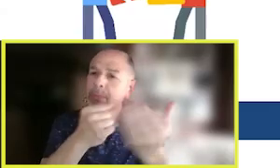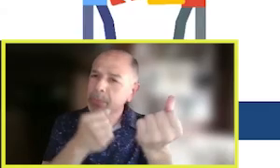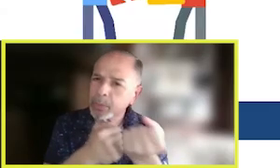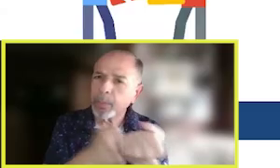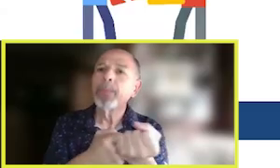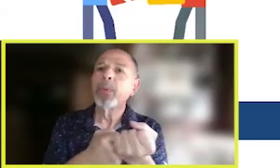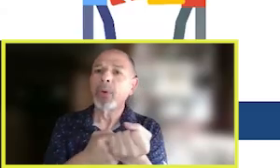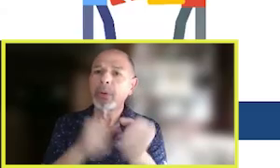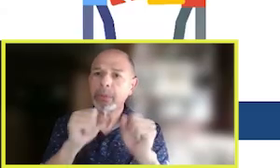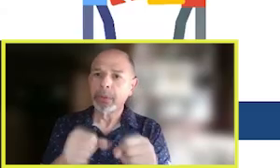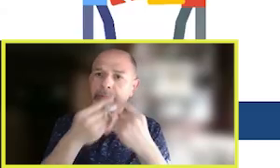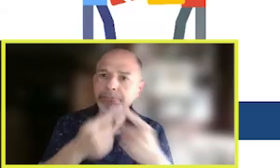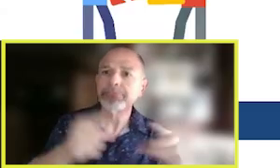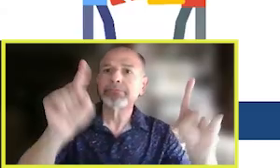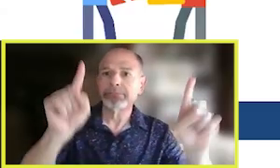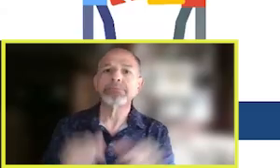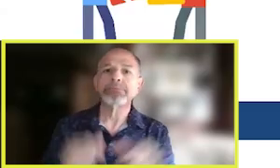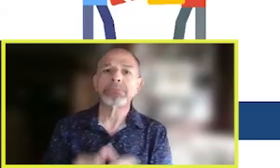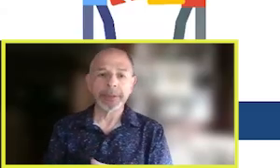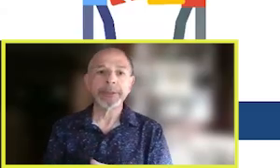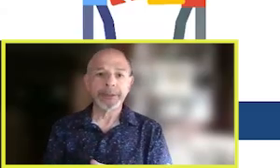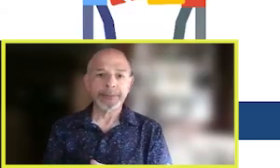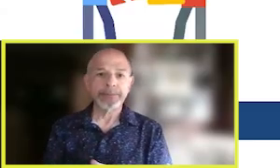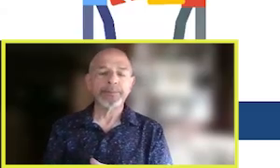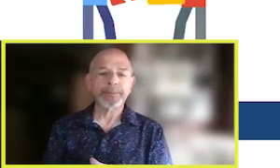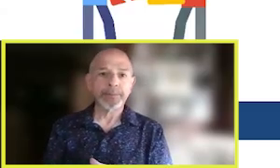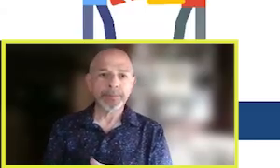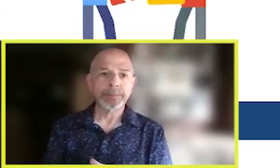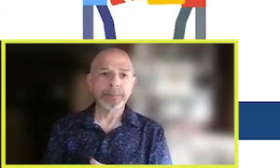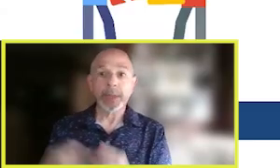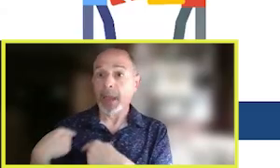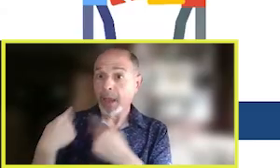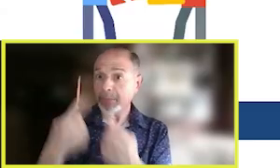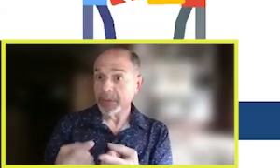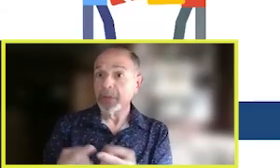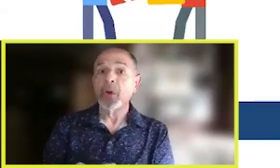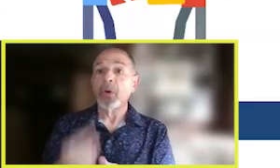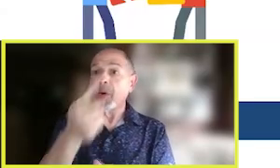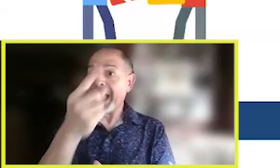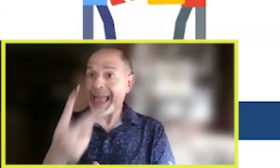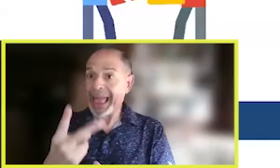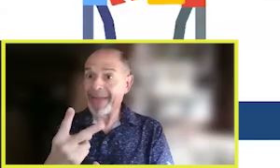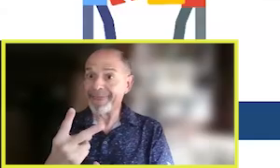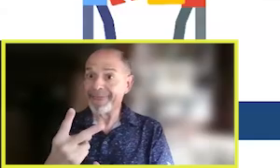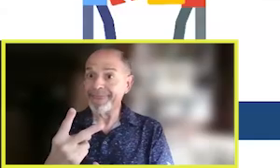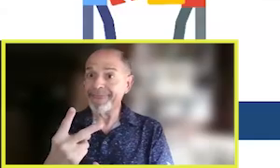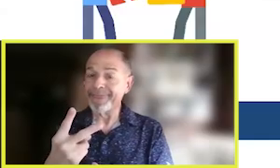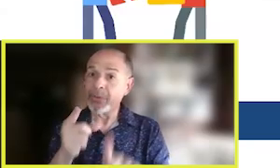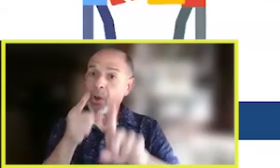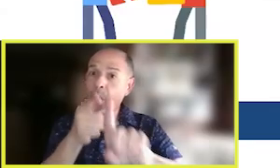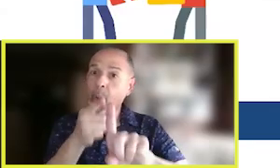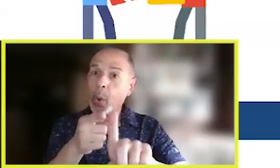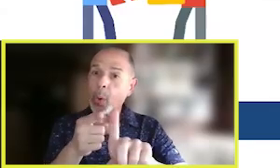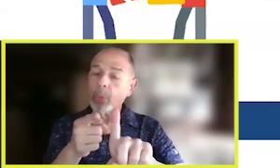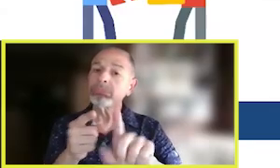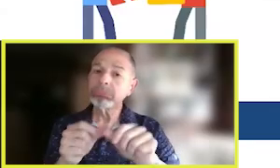probably about halfway there. Half of our system has been working with somebody or is currently